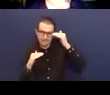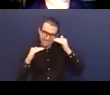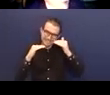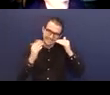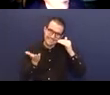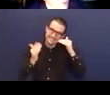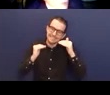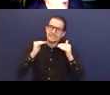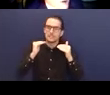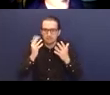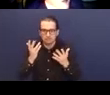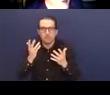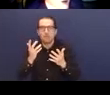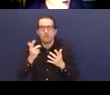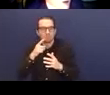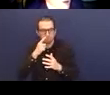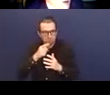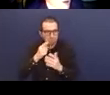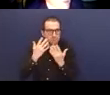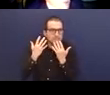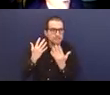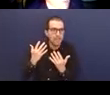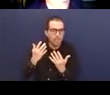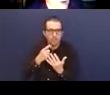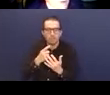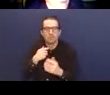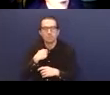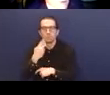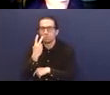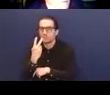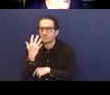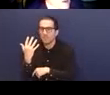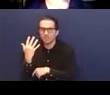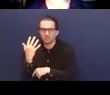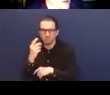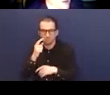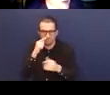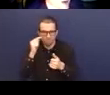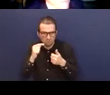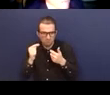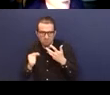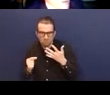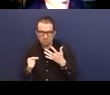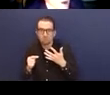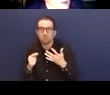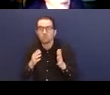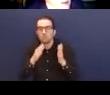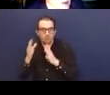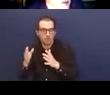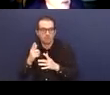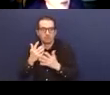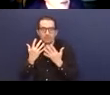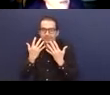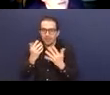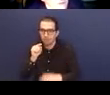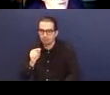have 10.2.1, proportion of people living below 50% of the median income by sex,